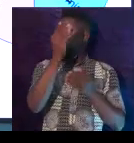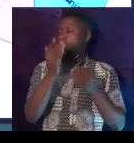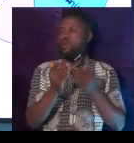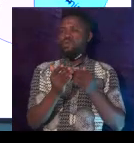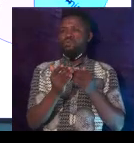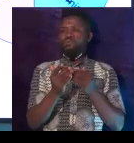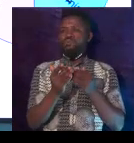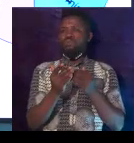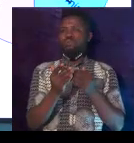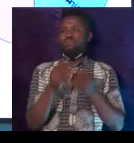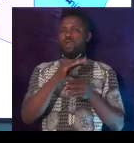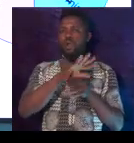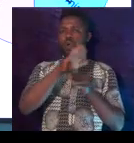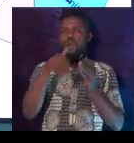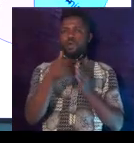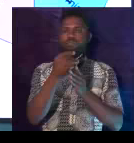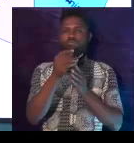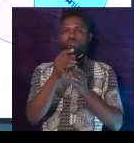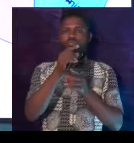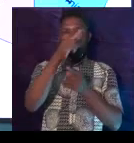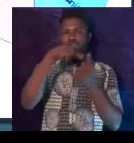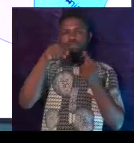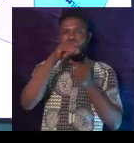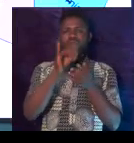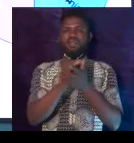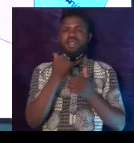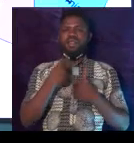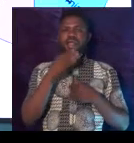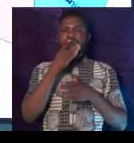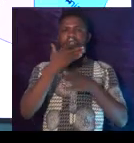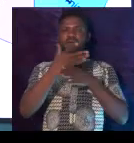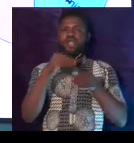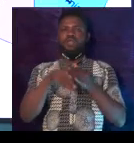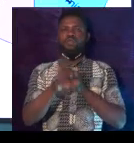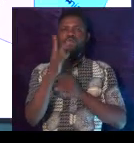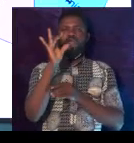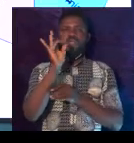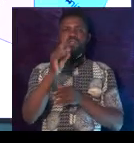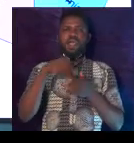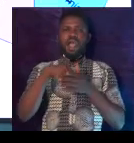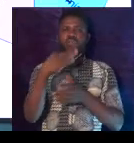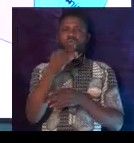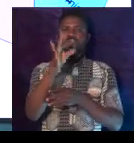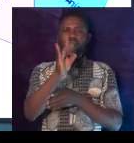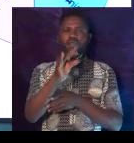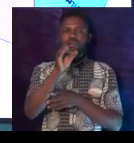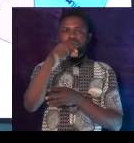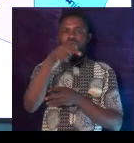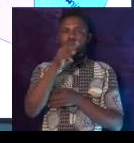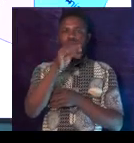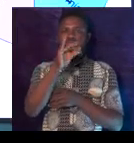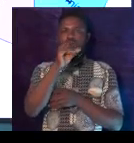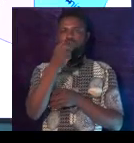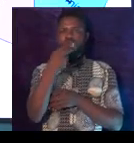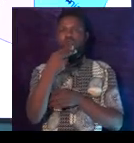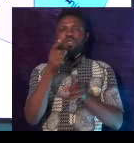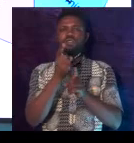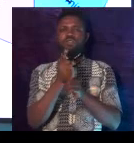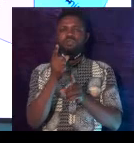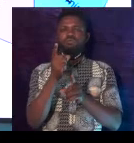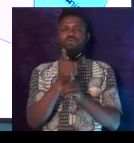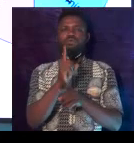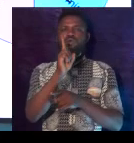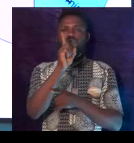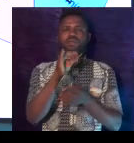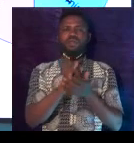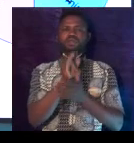the whole diagram, the circle, and see that it has been divided into 8. And out of these 8, squash take just 1.